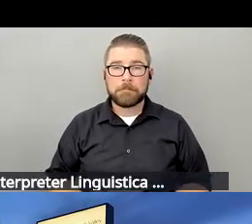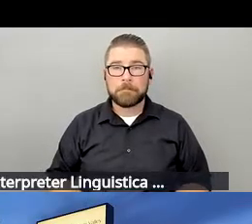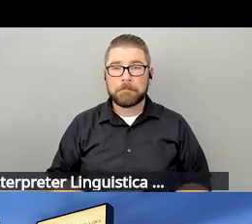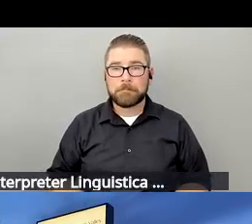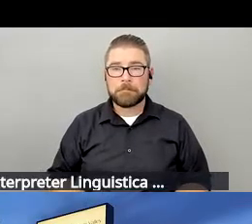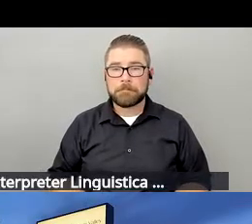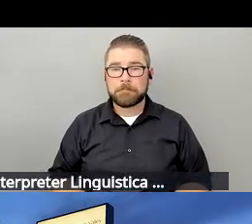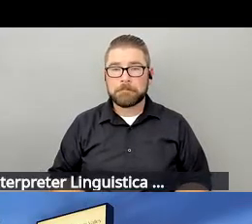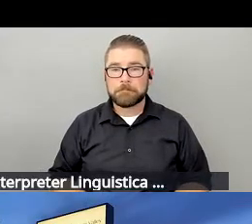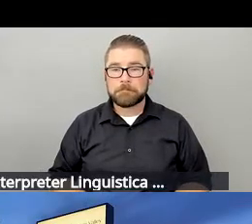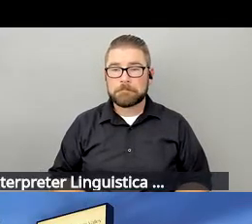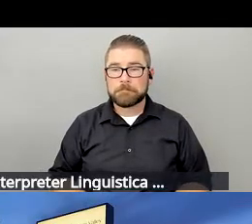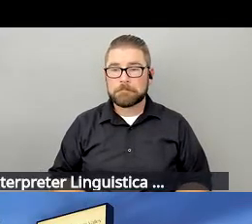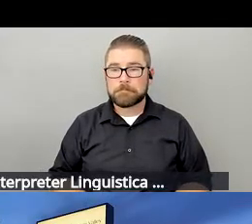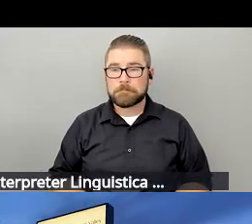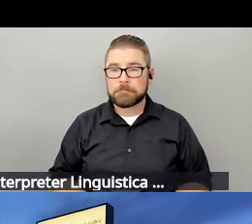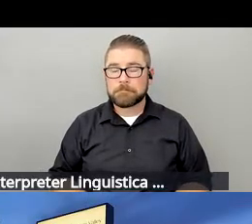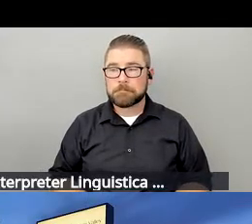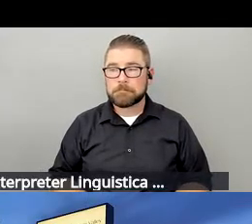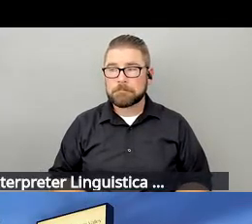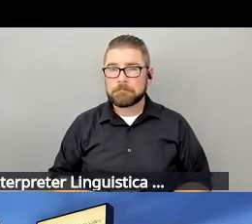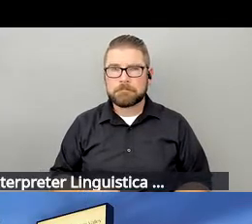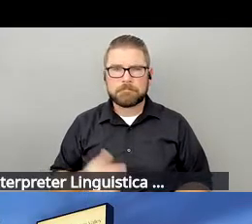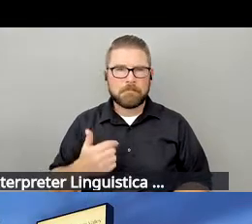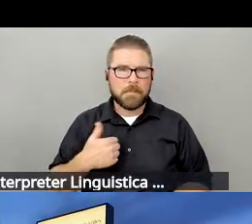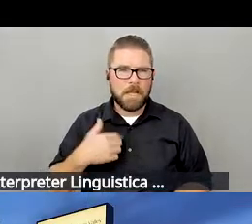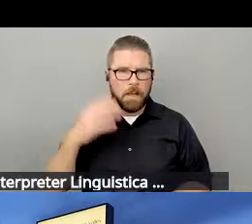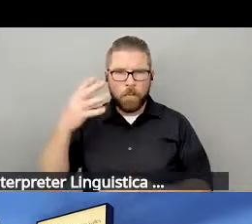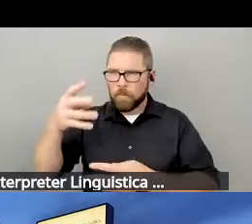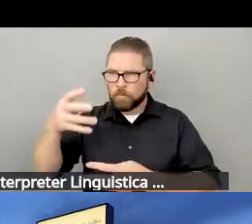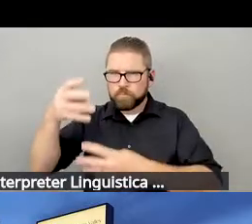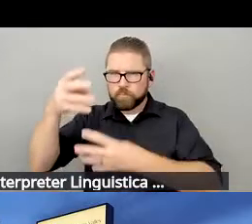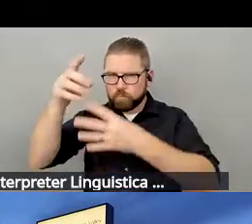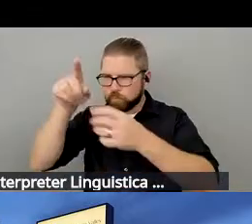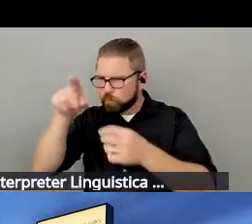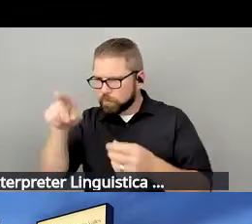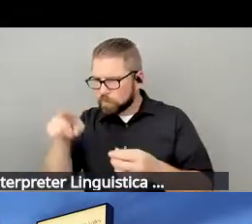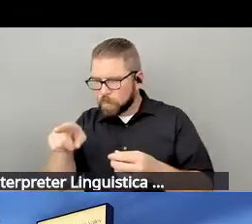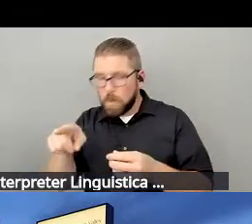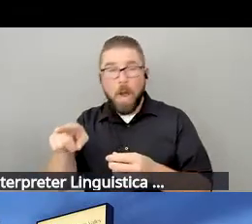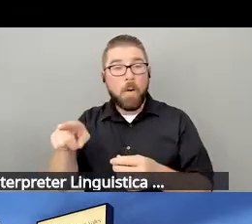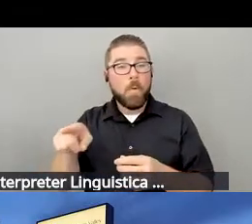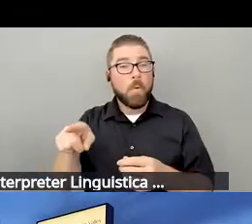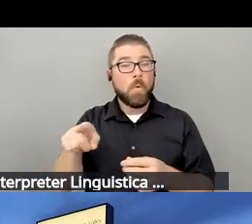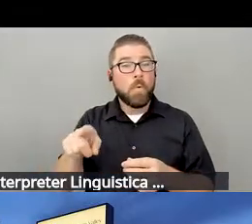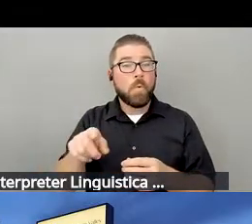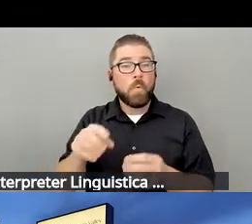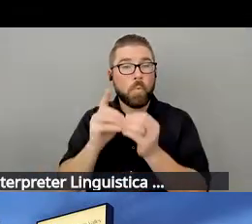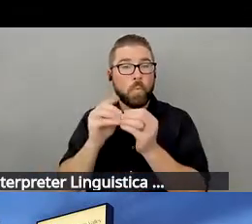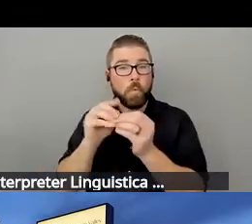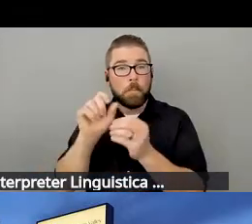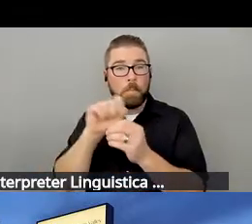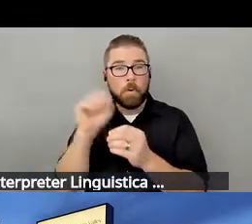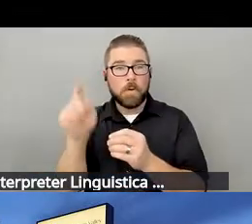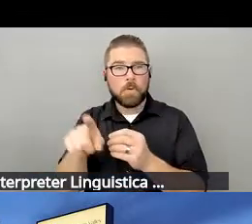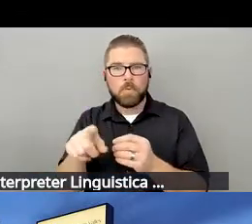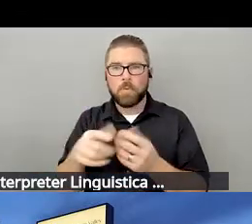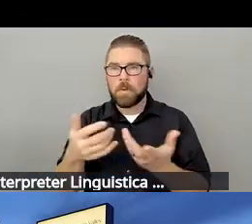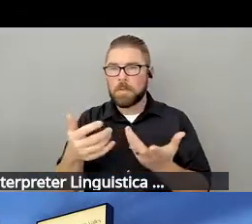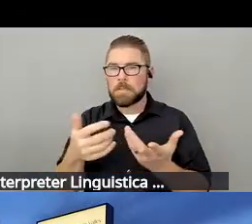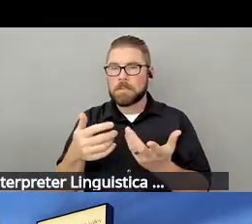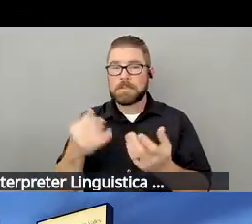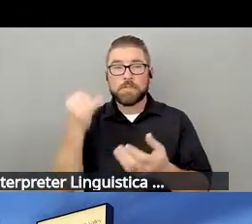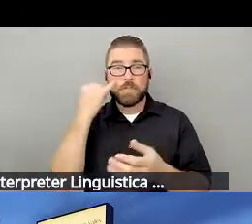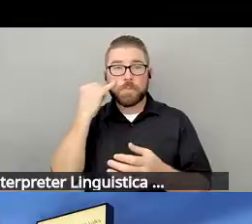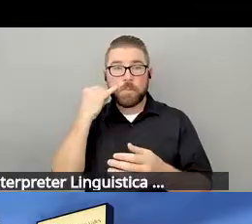And I'm going to work my way up, and I see one other question about what would be necessary to reallocate funds for residents